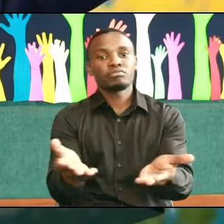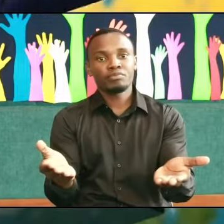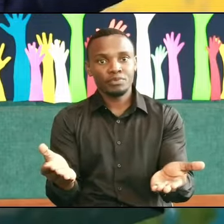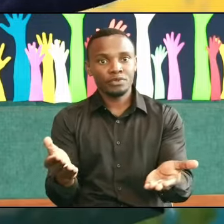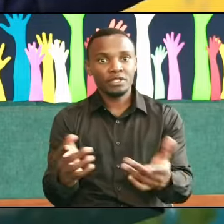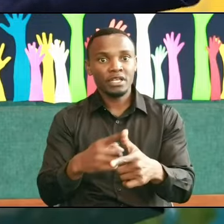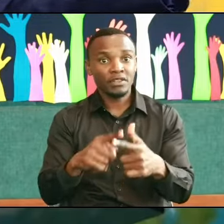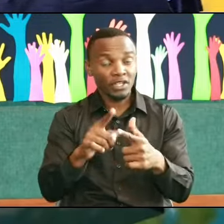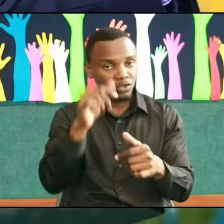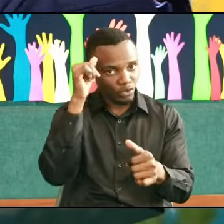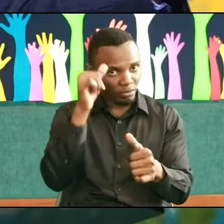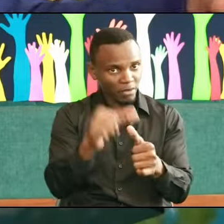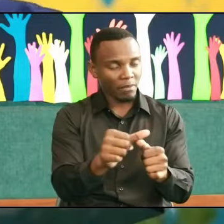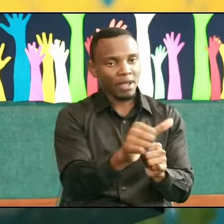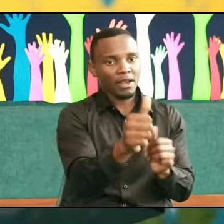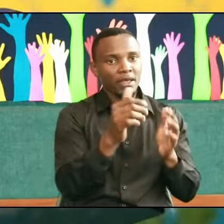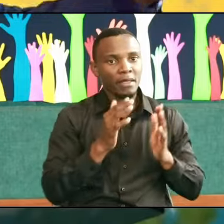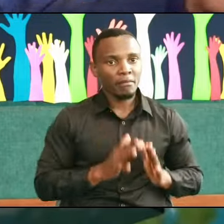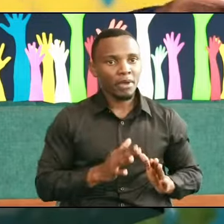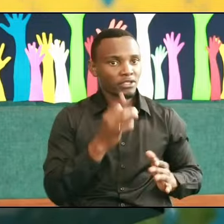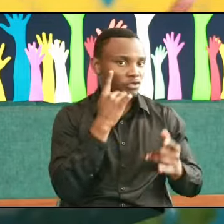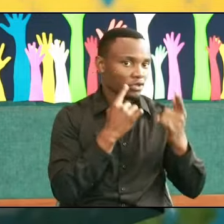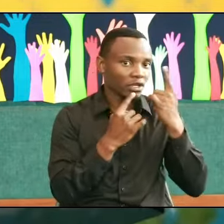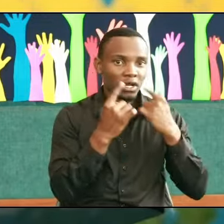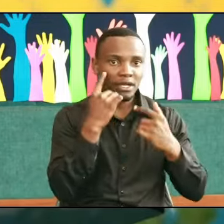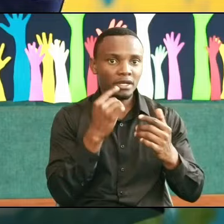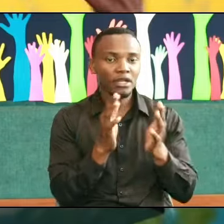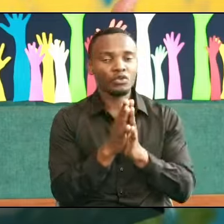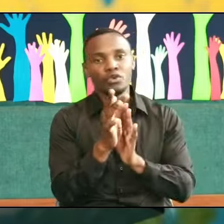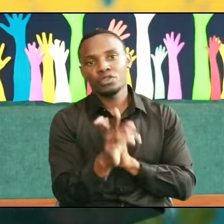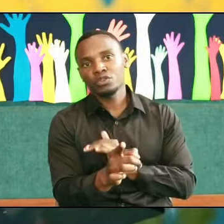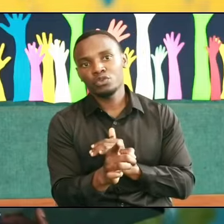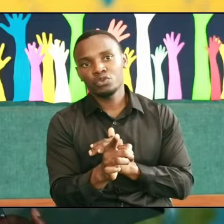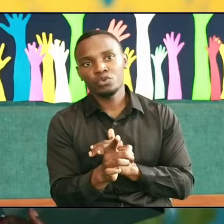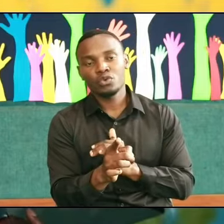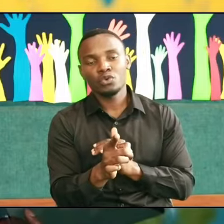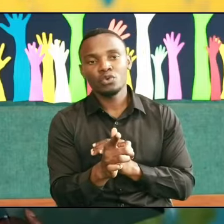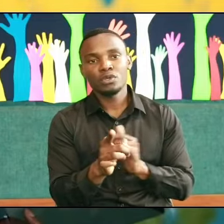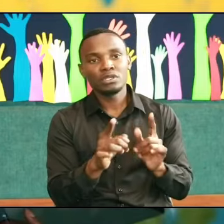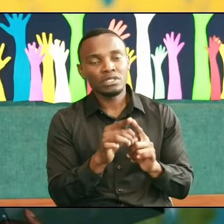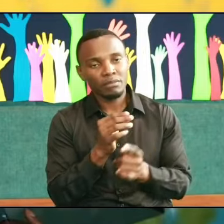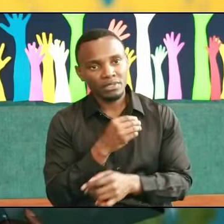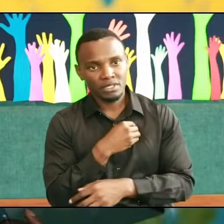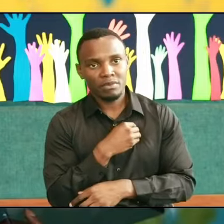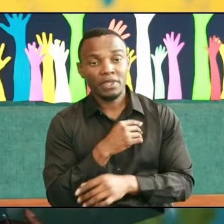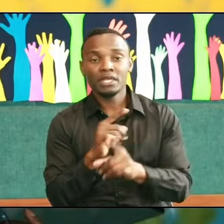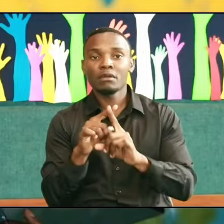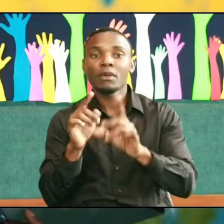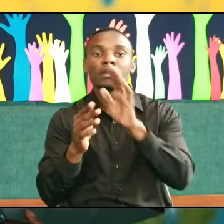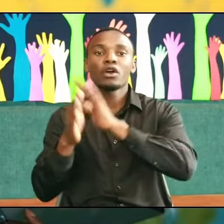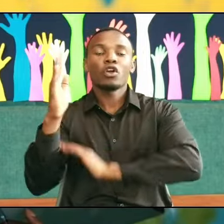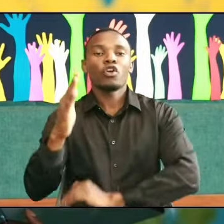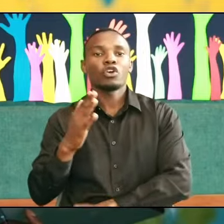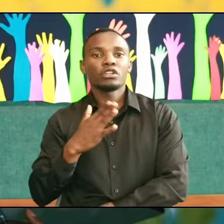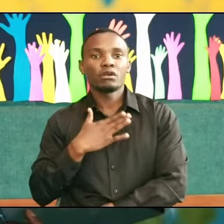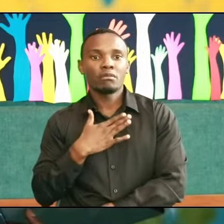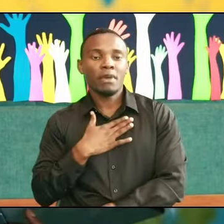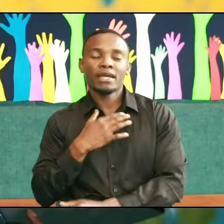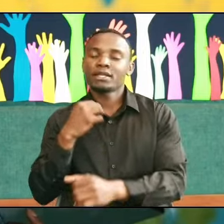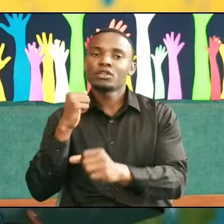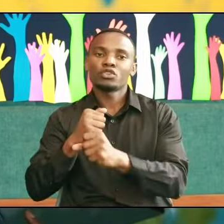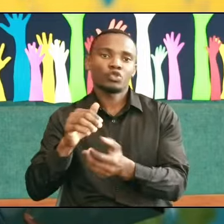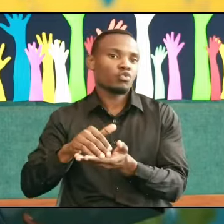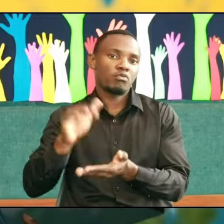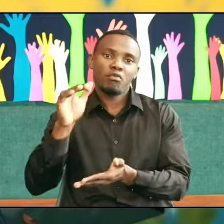remember that somebody cried with me, or cried for me, sympathized with me. But my God goes beyond